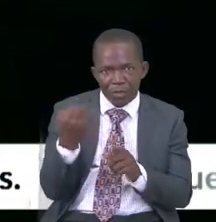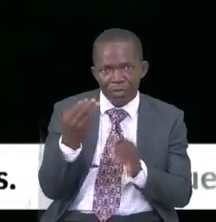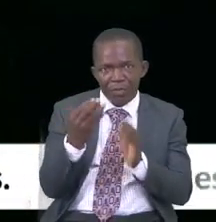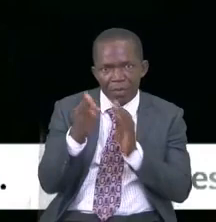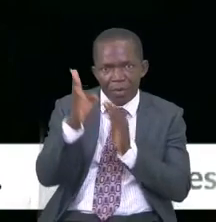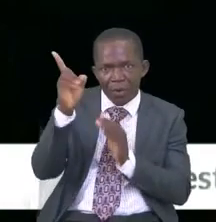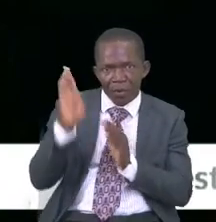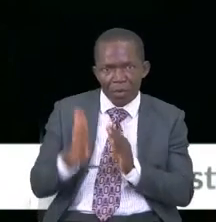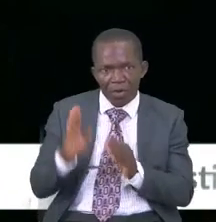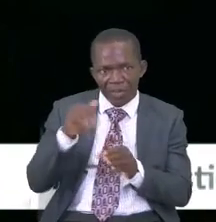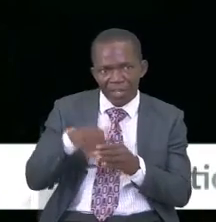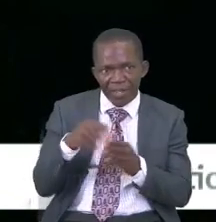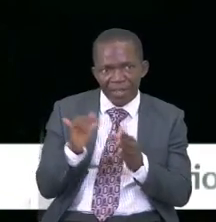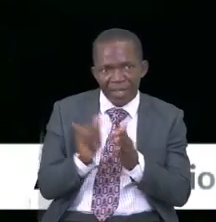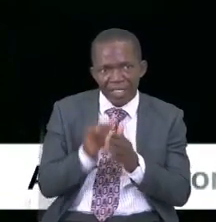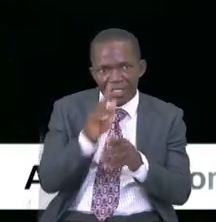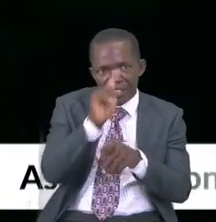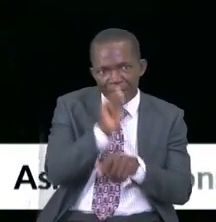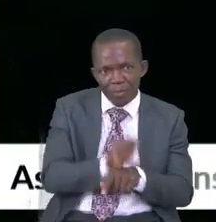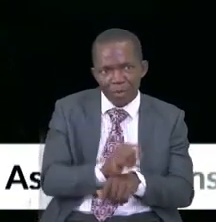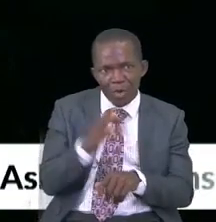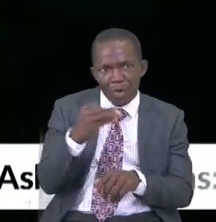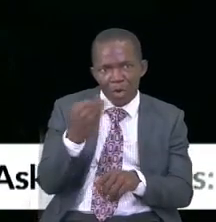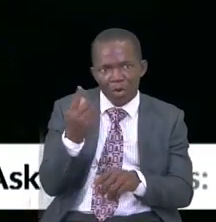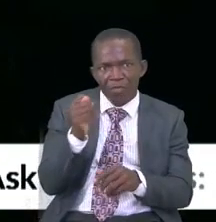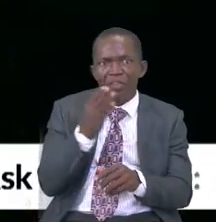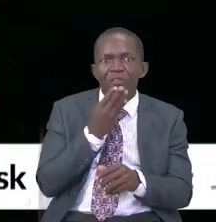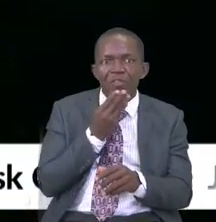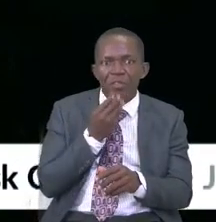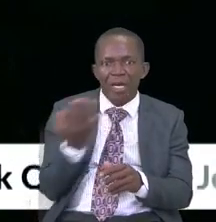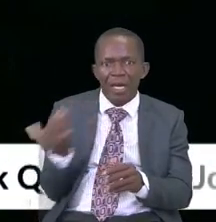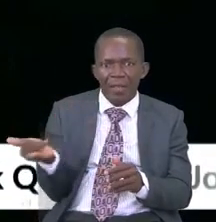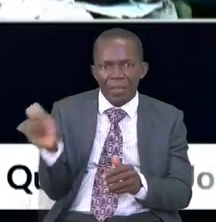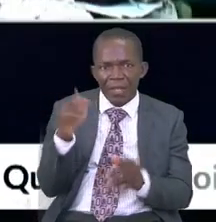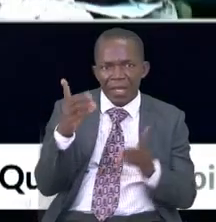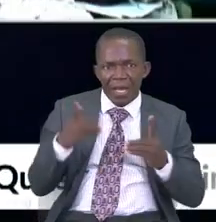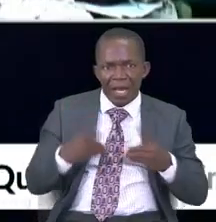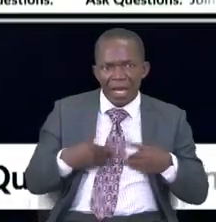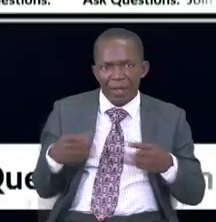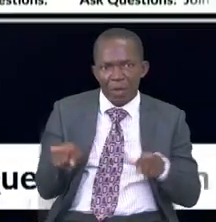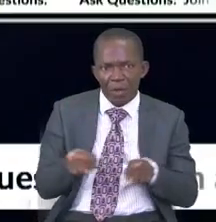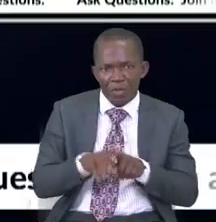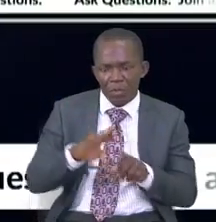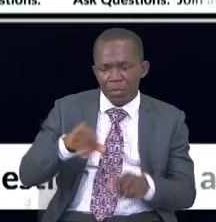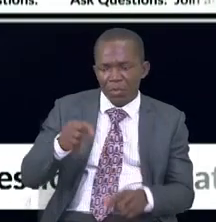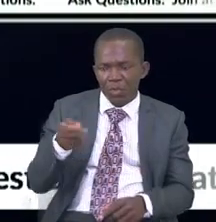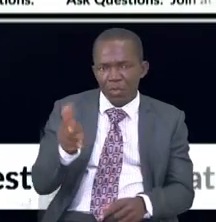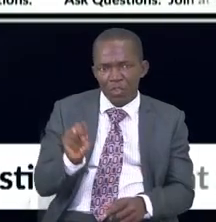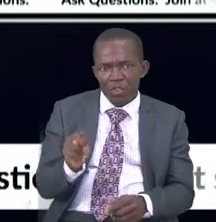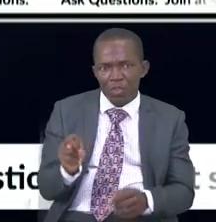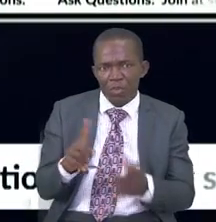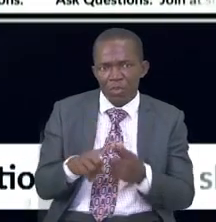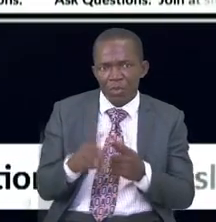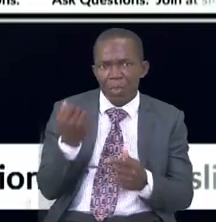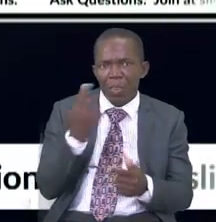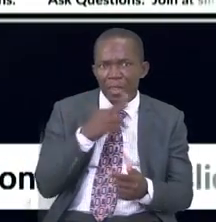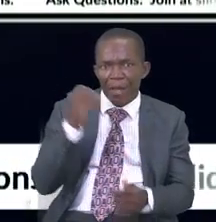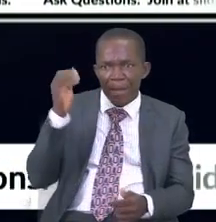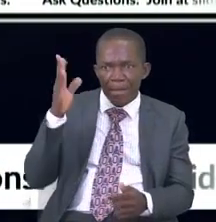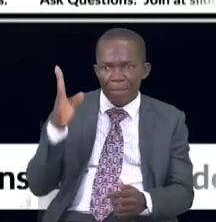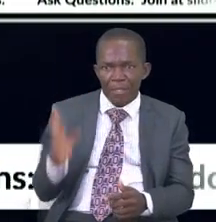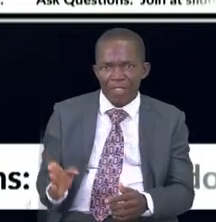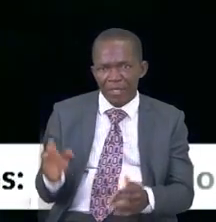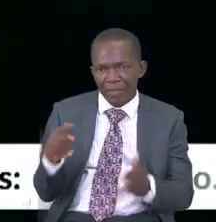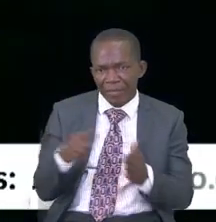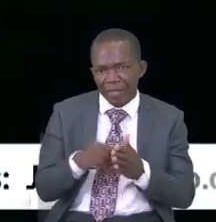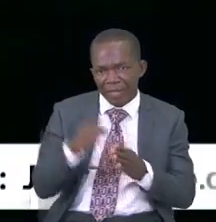man who tried to oppose them. They preached the timeless message. But these men were trained